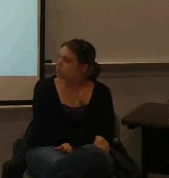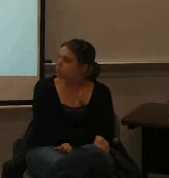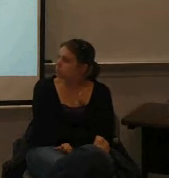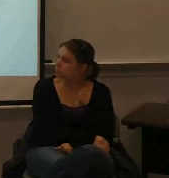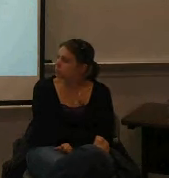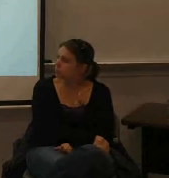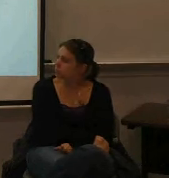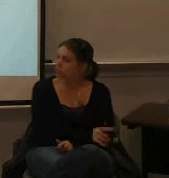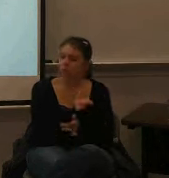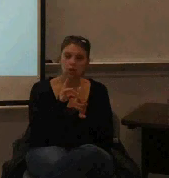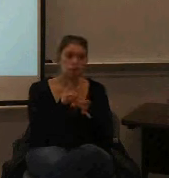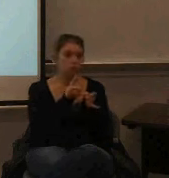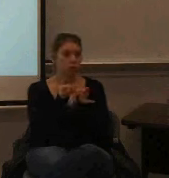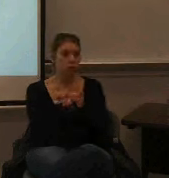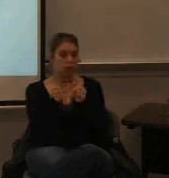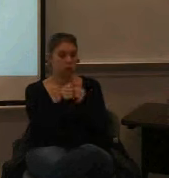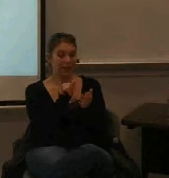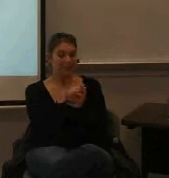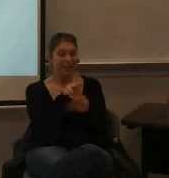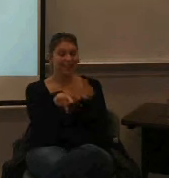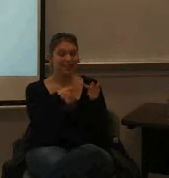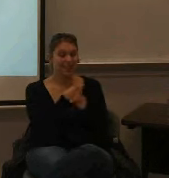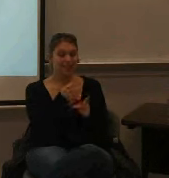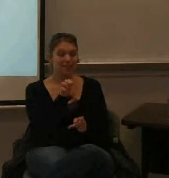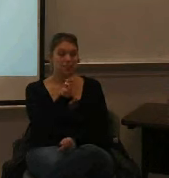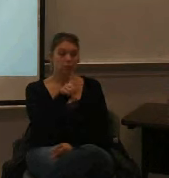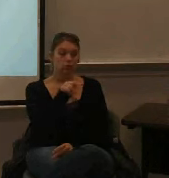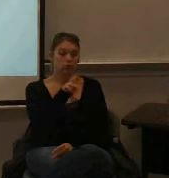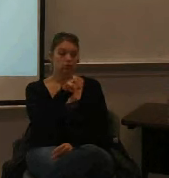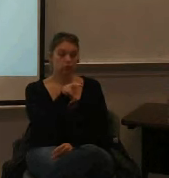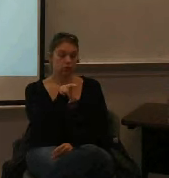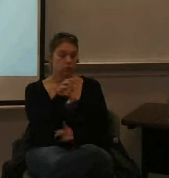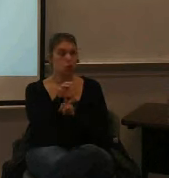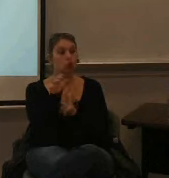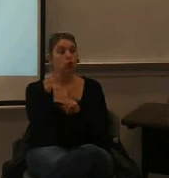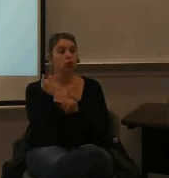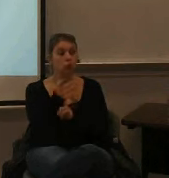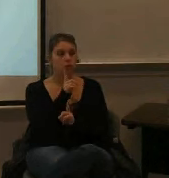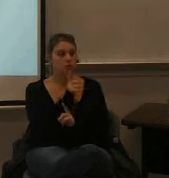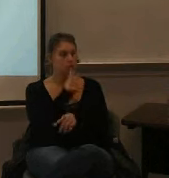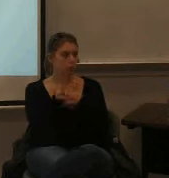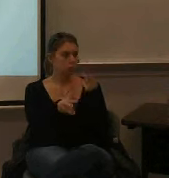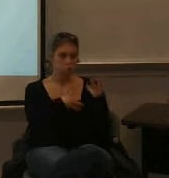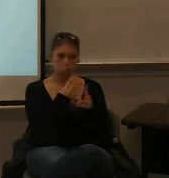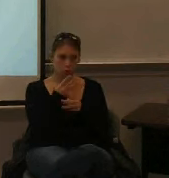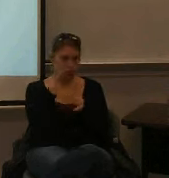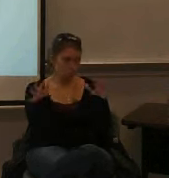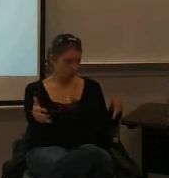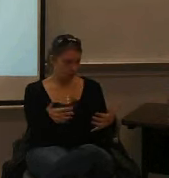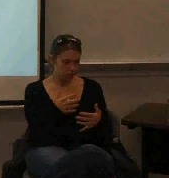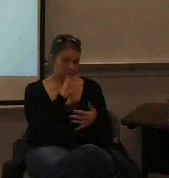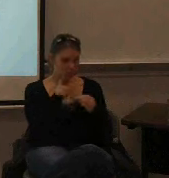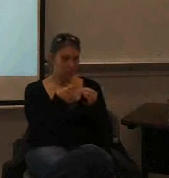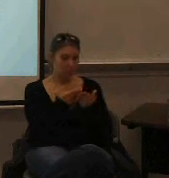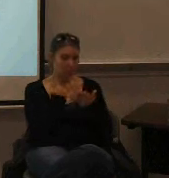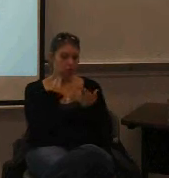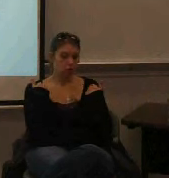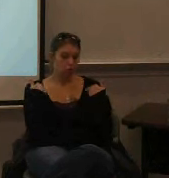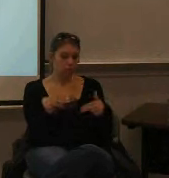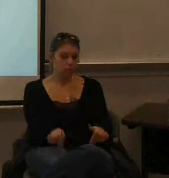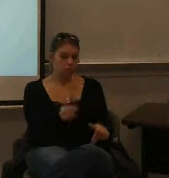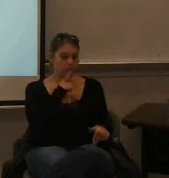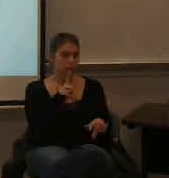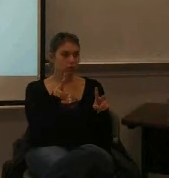Relative to that type of eutrophication, cultural eutrophication is essentially worldwide, and as we talked about before, humans